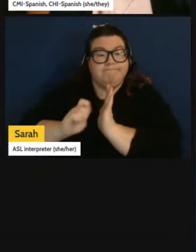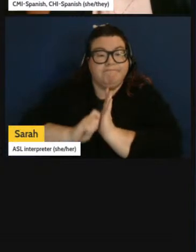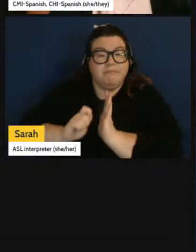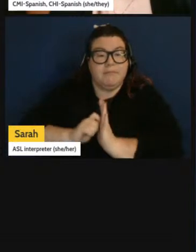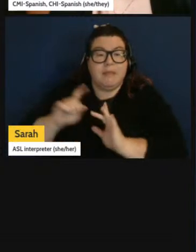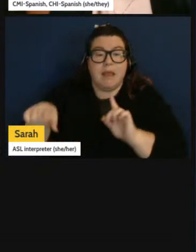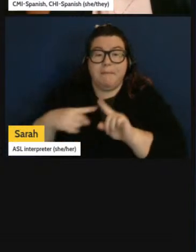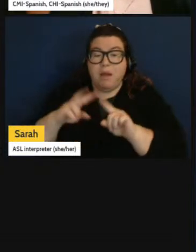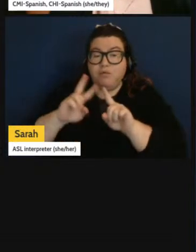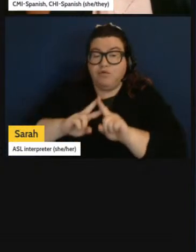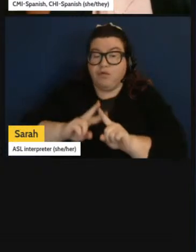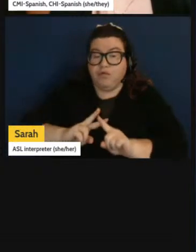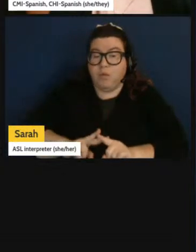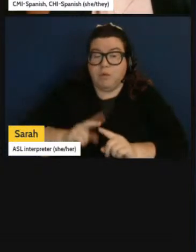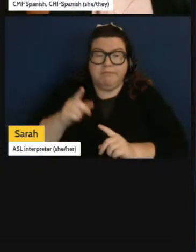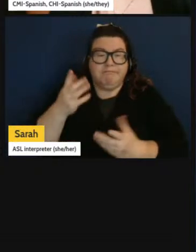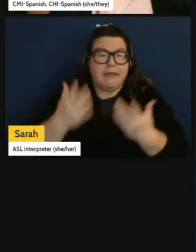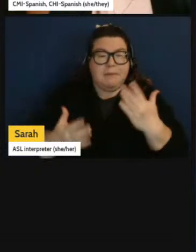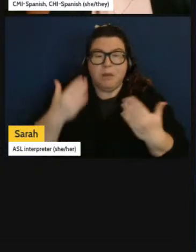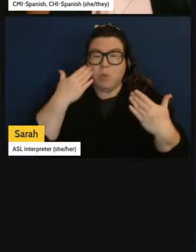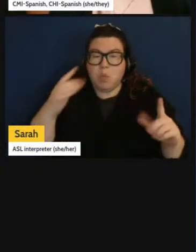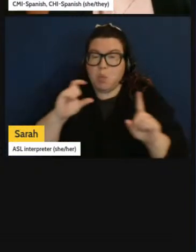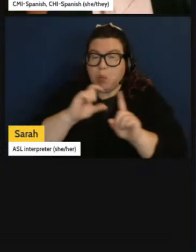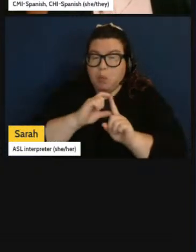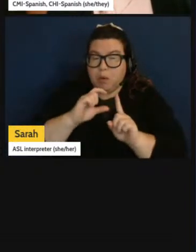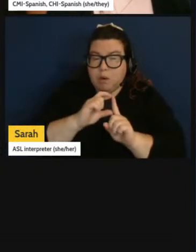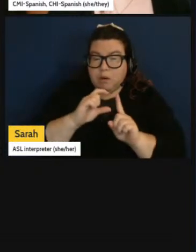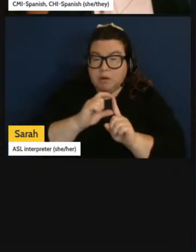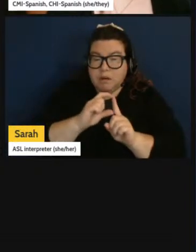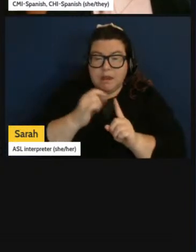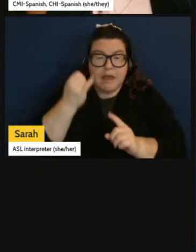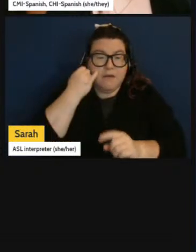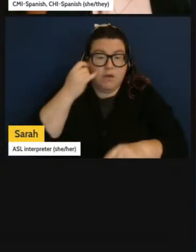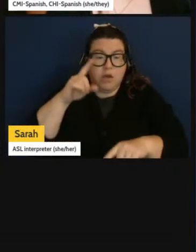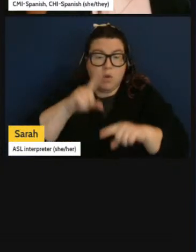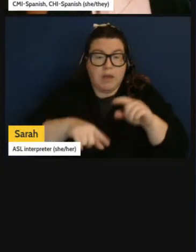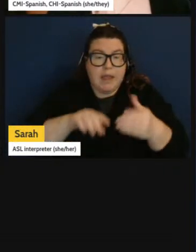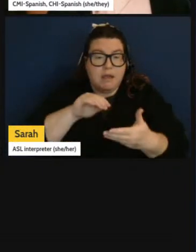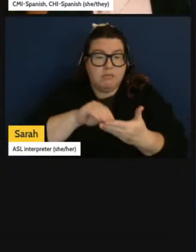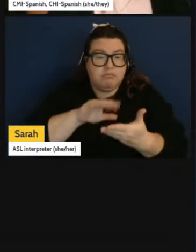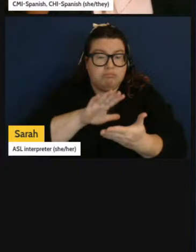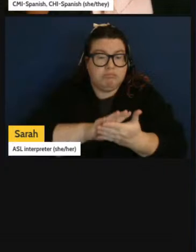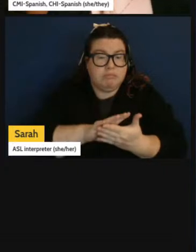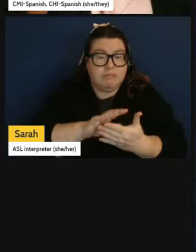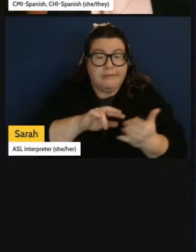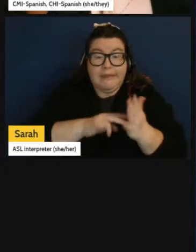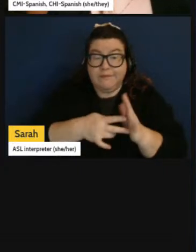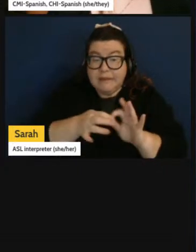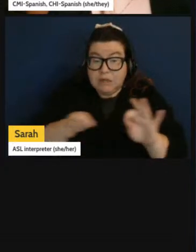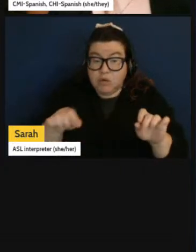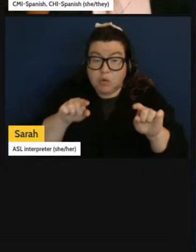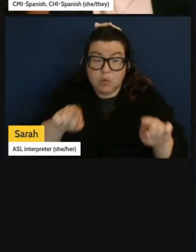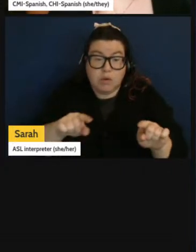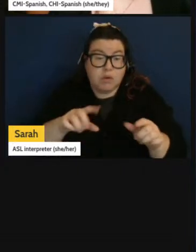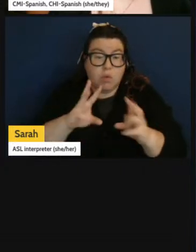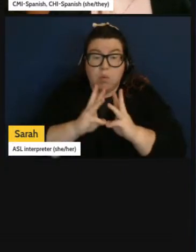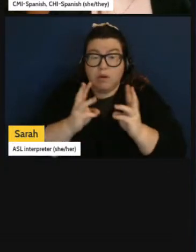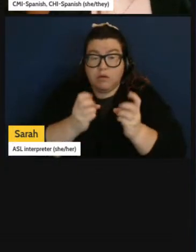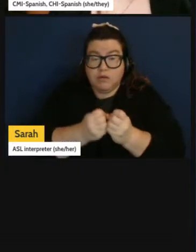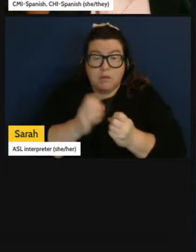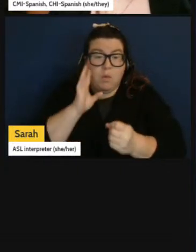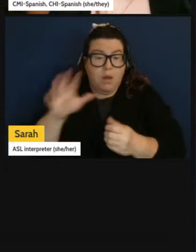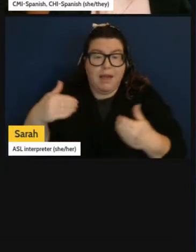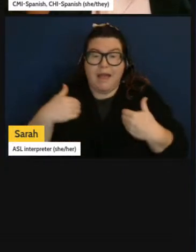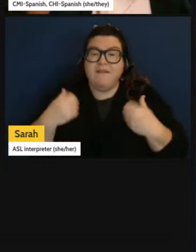you're unfamiliar with. So if you're unable to jot down the definition during the workshop, don't worry. There's going to be a bunch